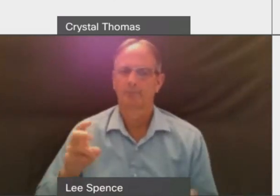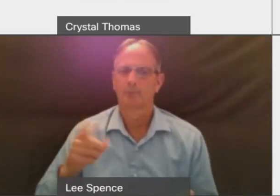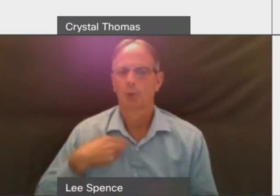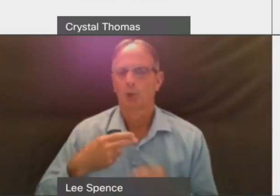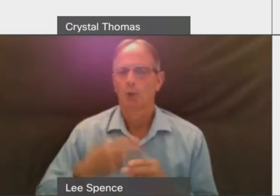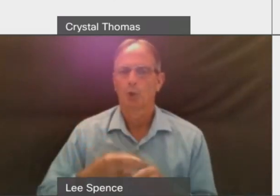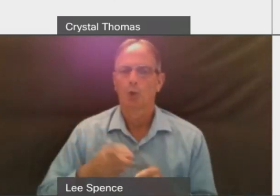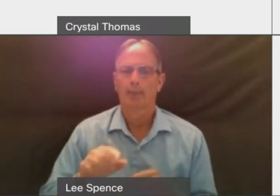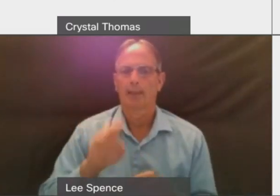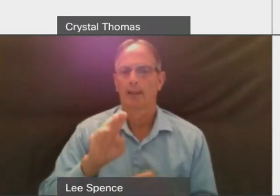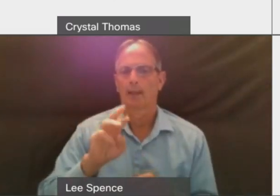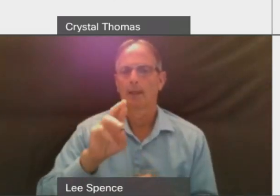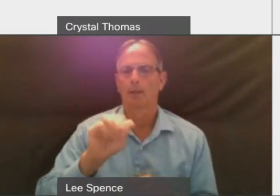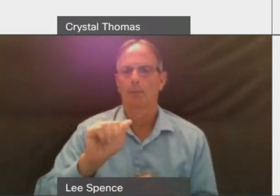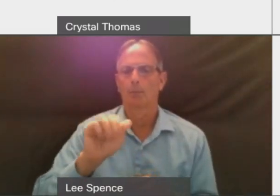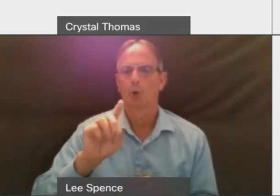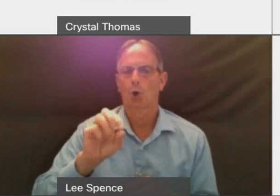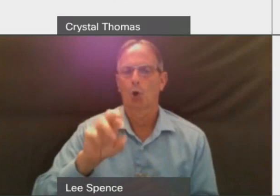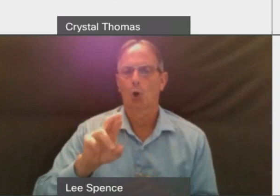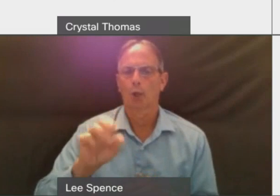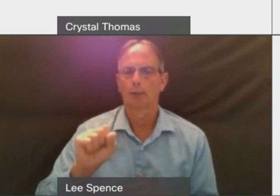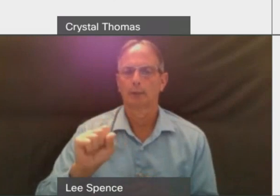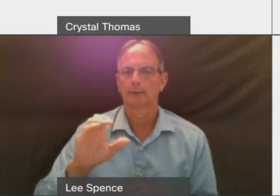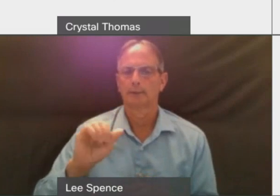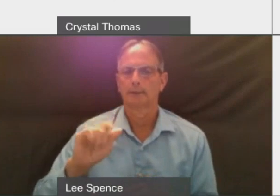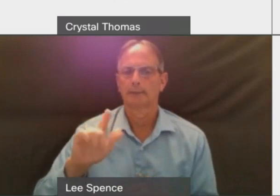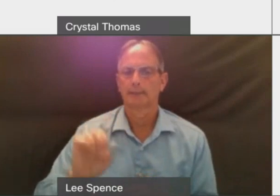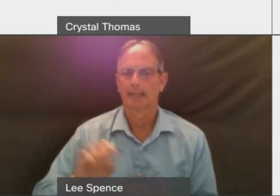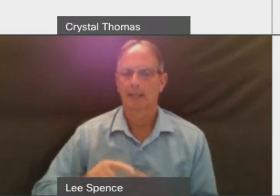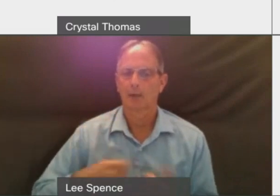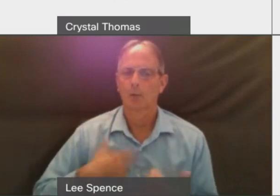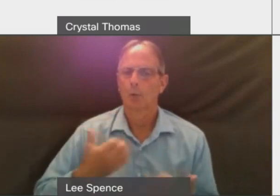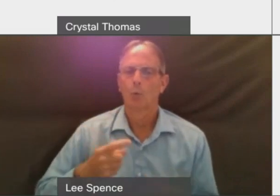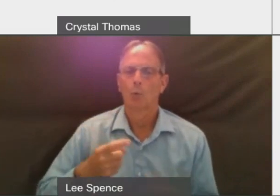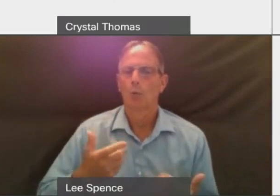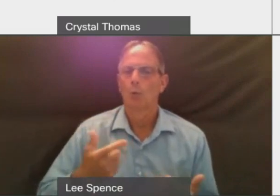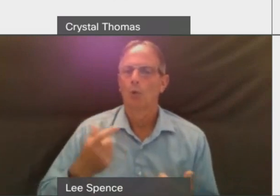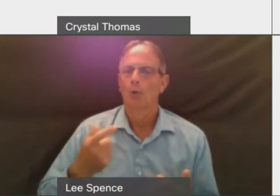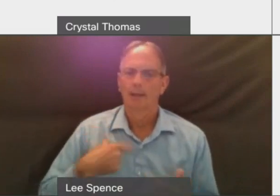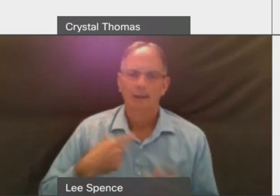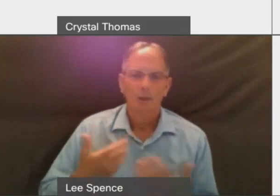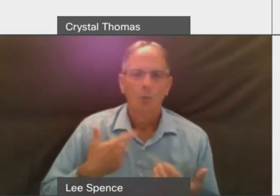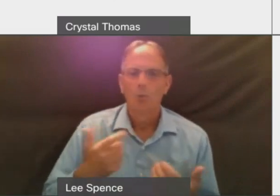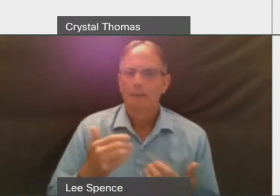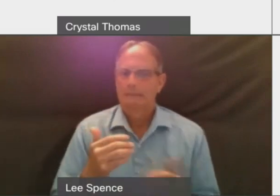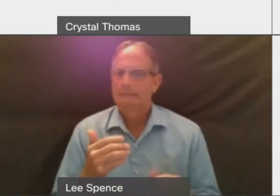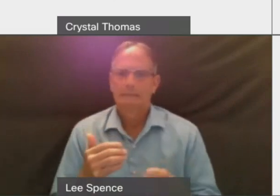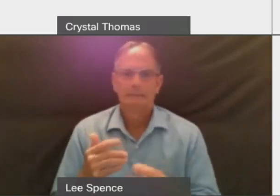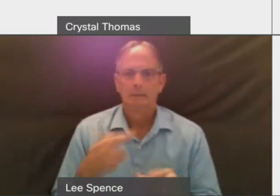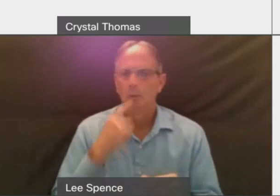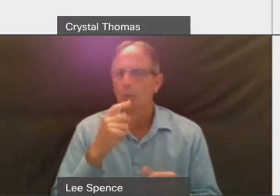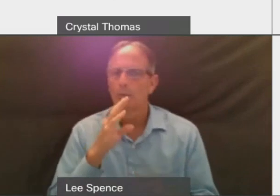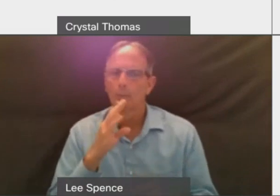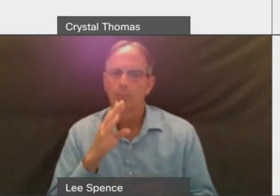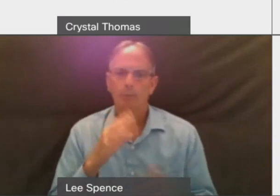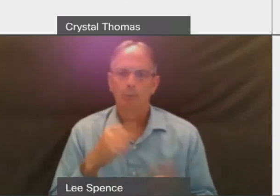sort of protections within that that's supposed to prevent it from running over cost or from someone spending up their whole budget immediately. But